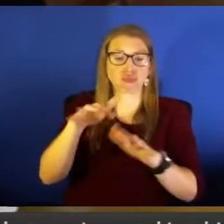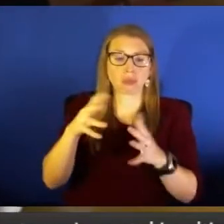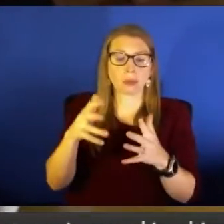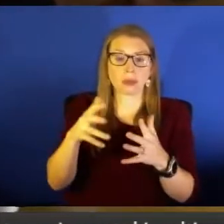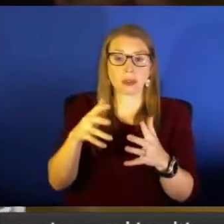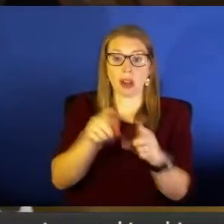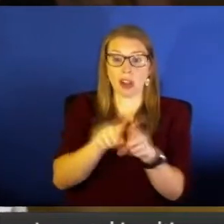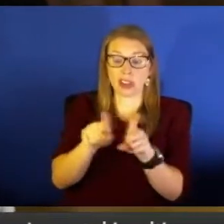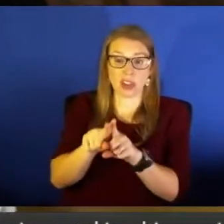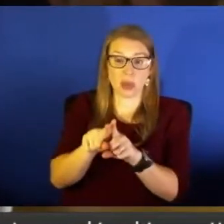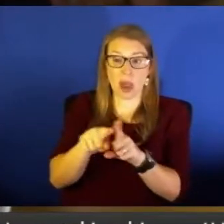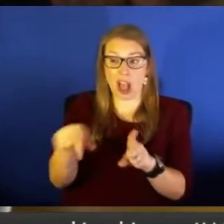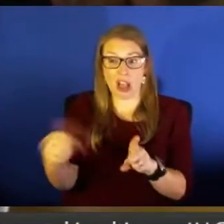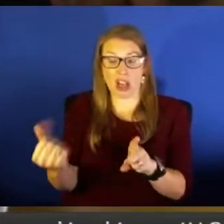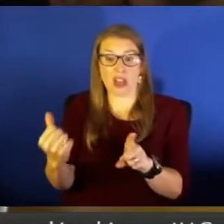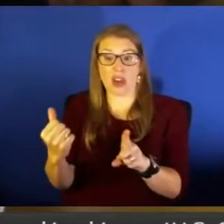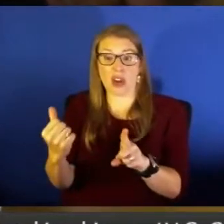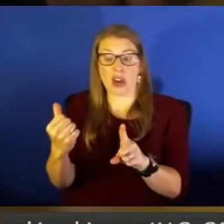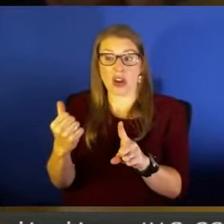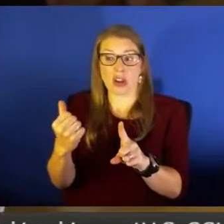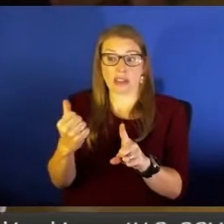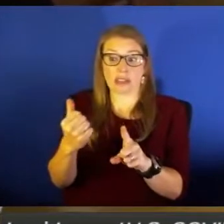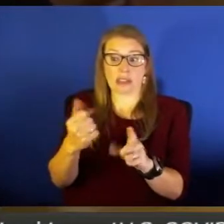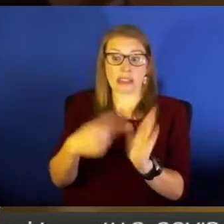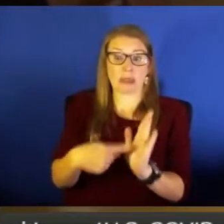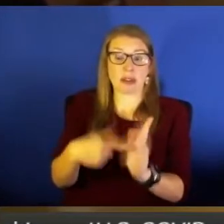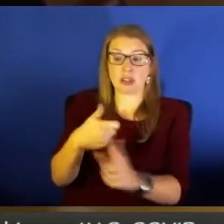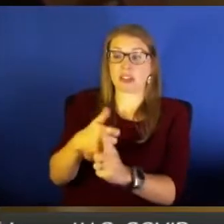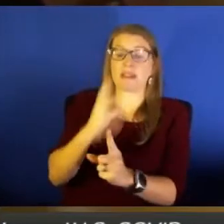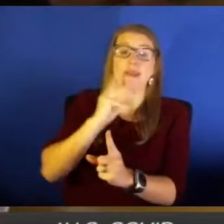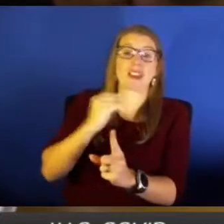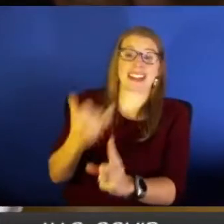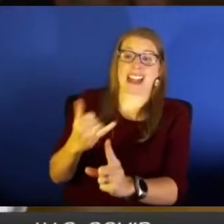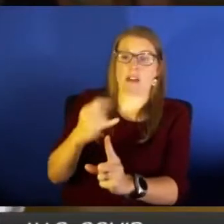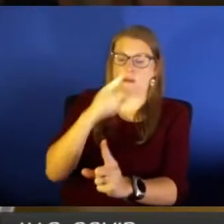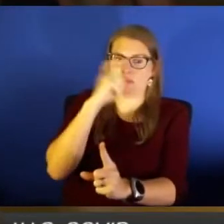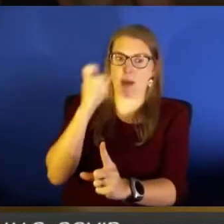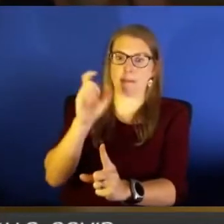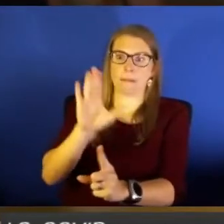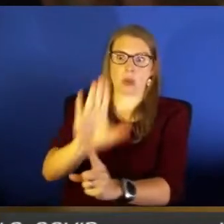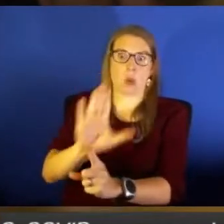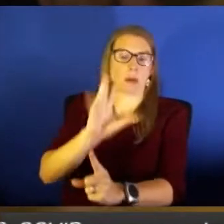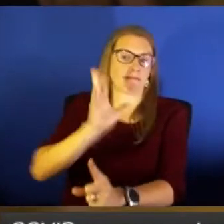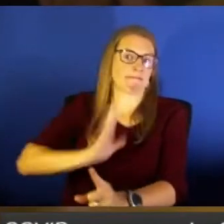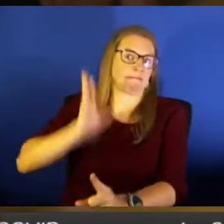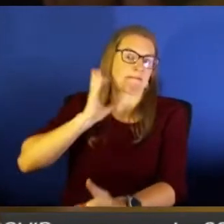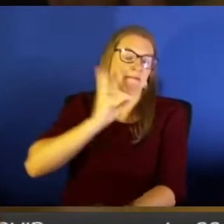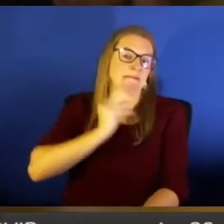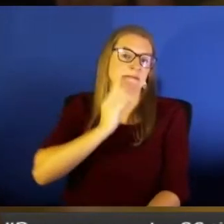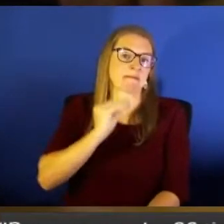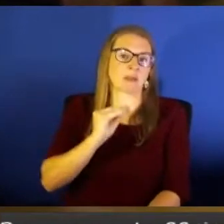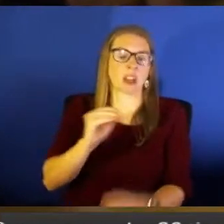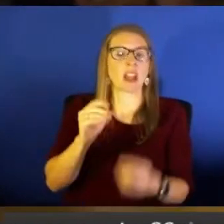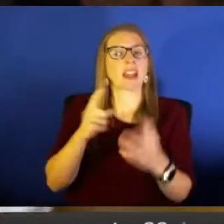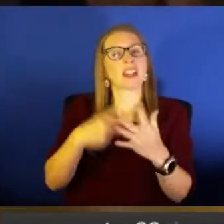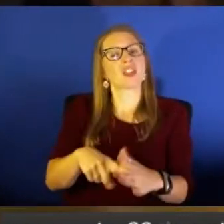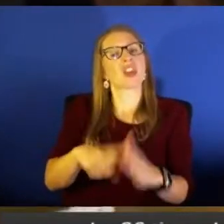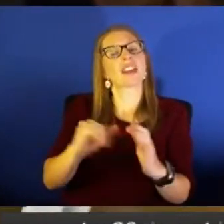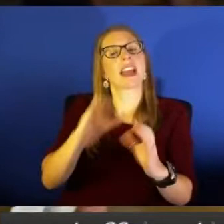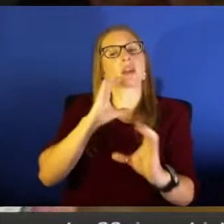that you may be experiencing now? Because then that opens that dialogue, and it allows for that communication